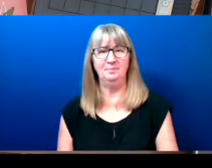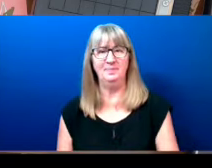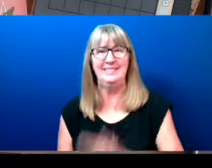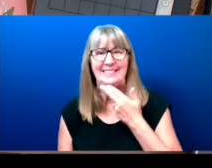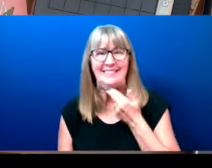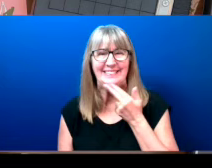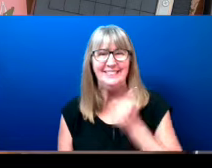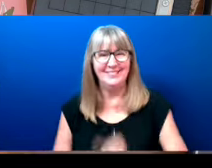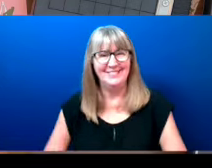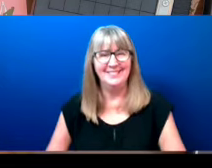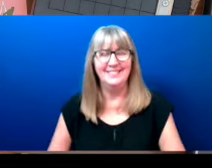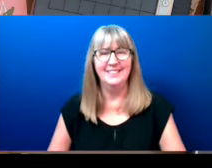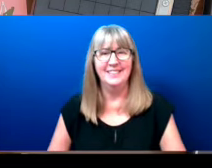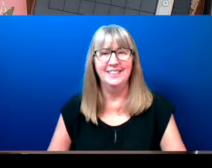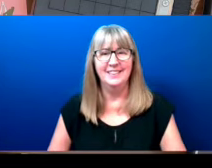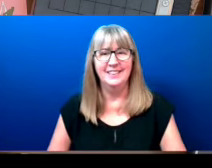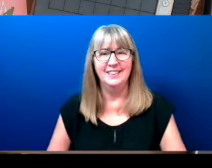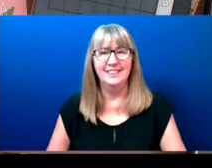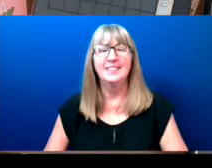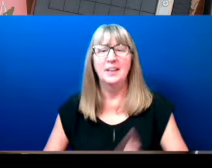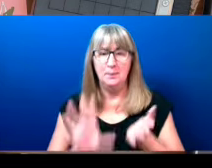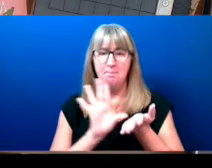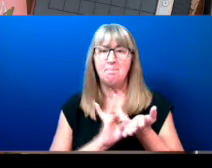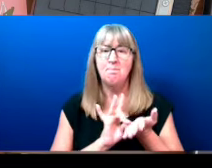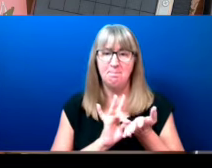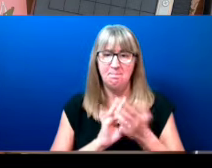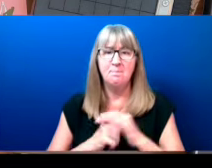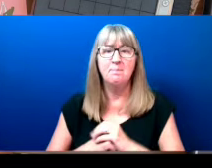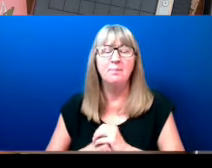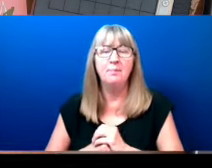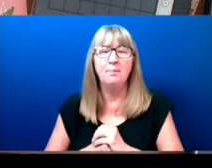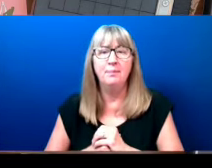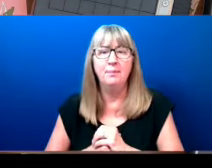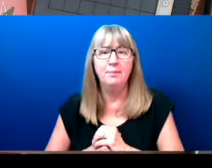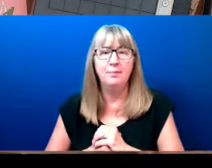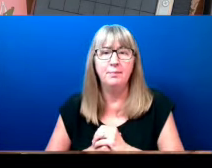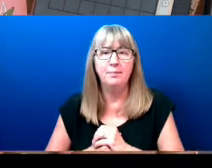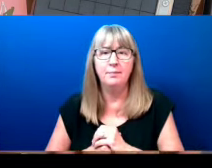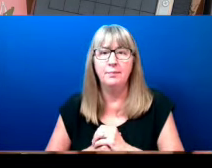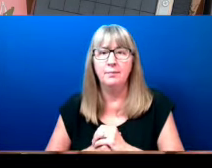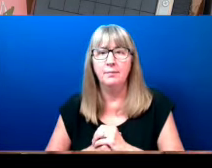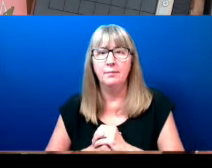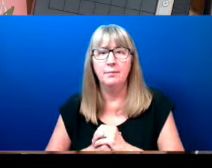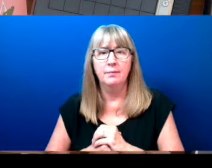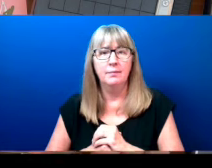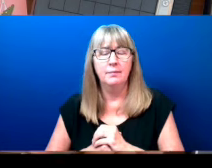go. Oh, that's so cute. I'll stick that down.